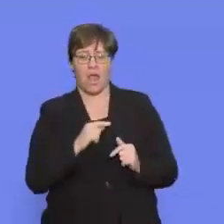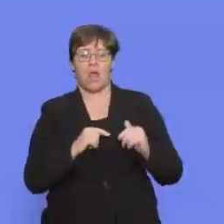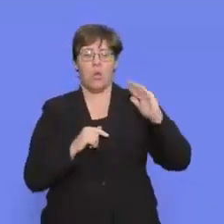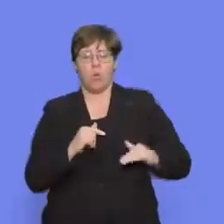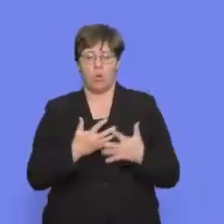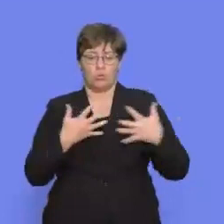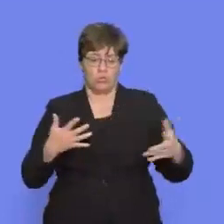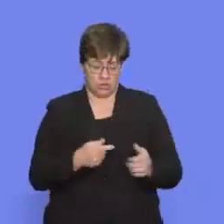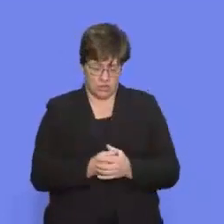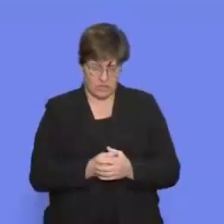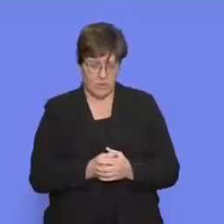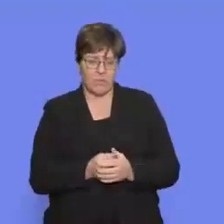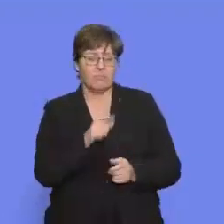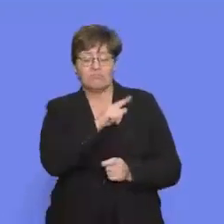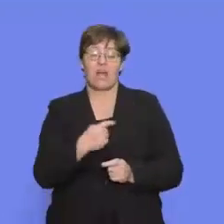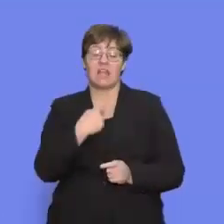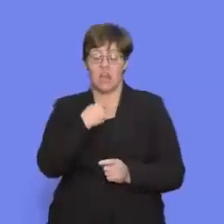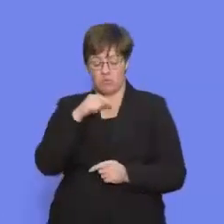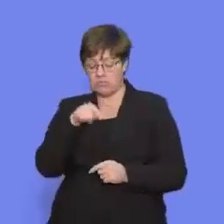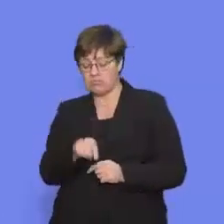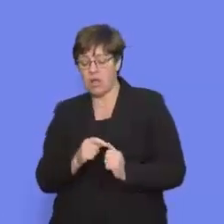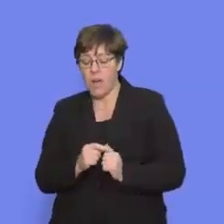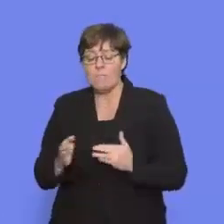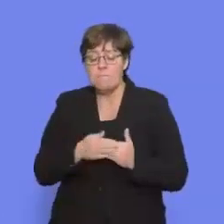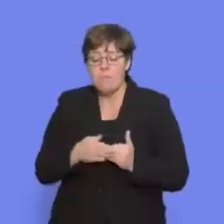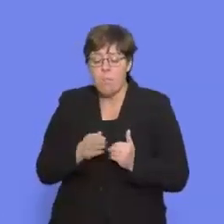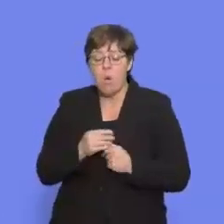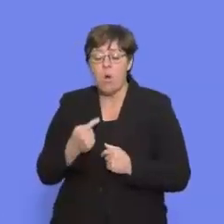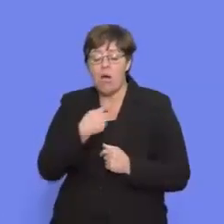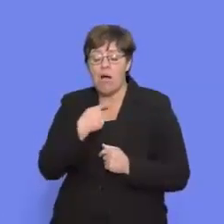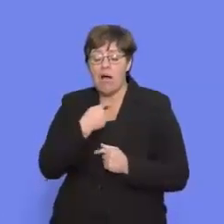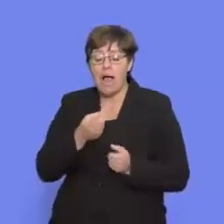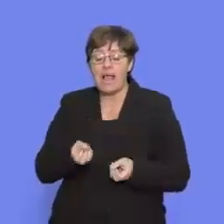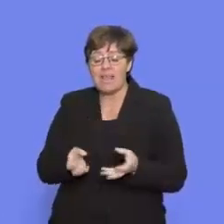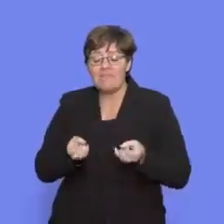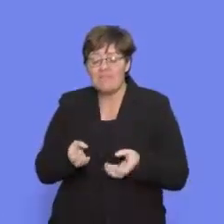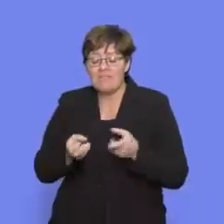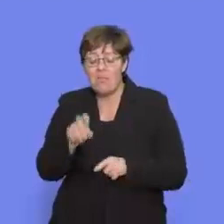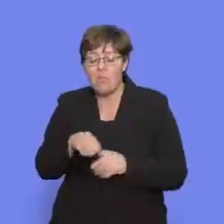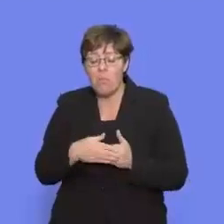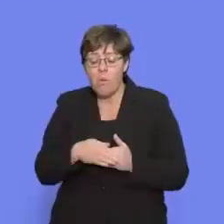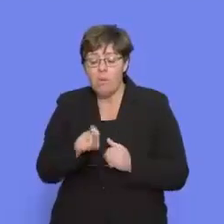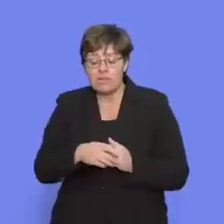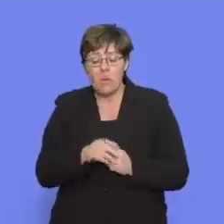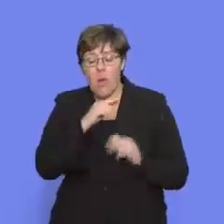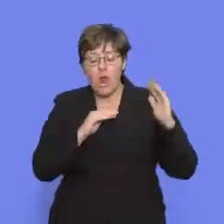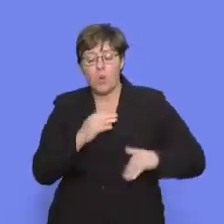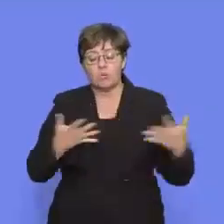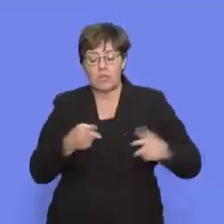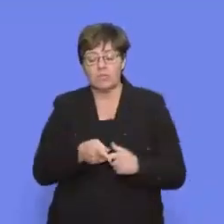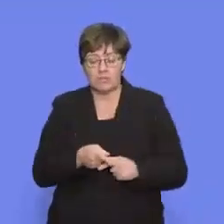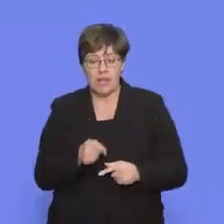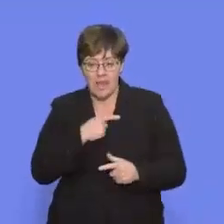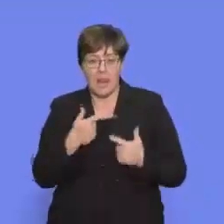more thyroxine will be secreted. Then thyroxine level will come back to normal